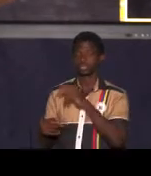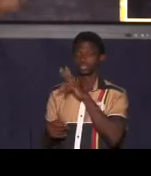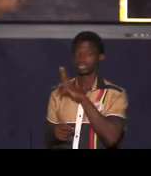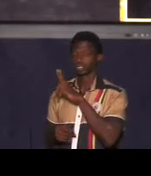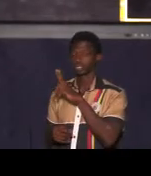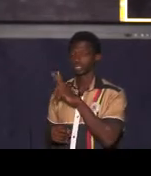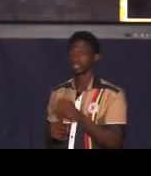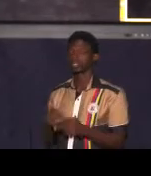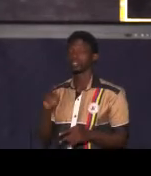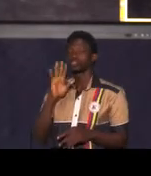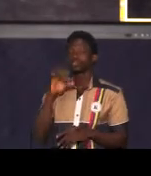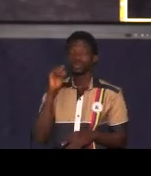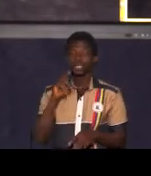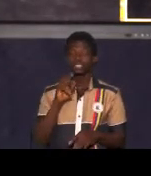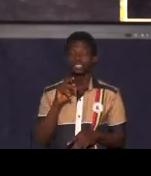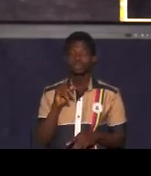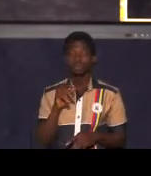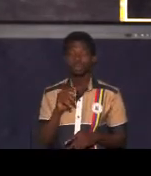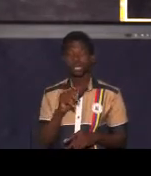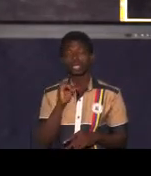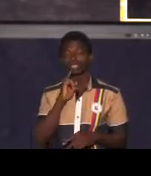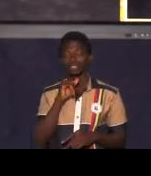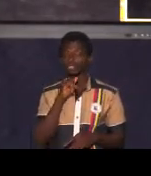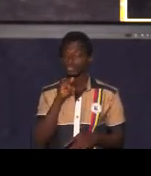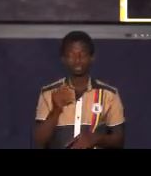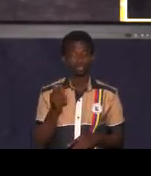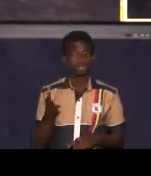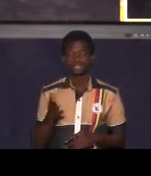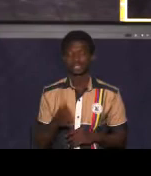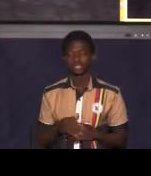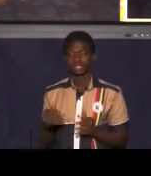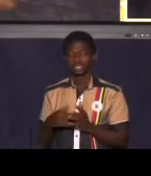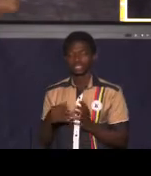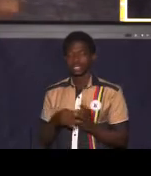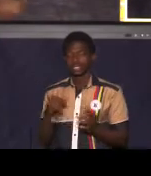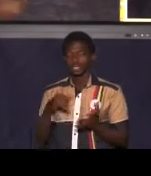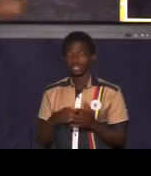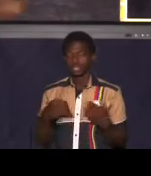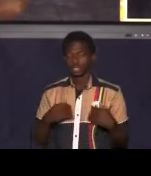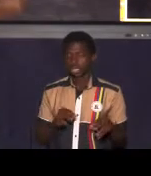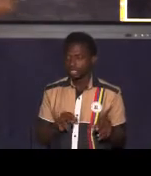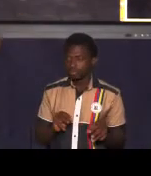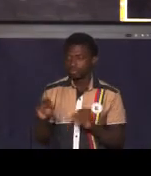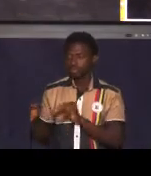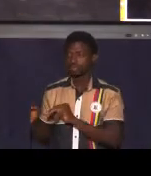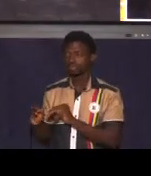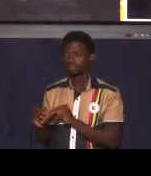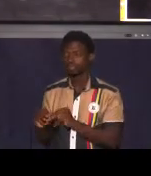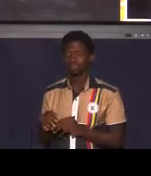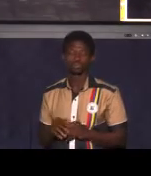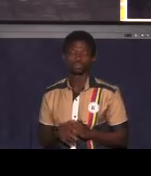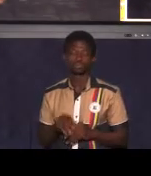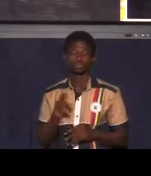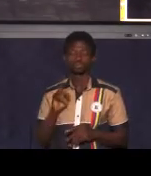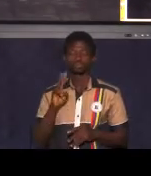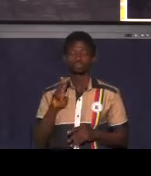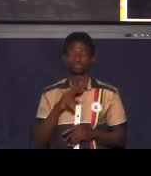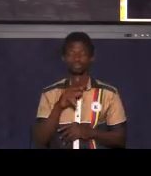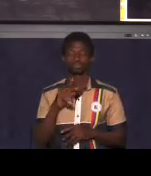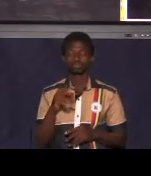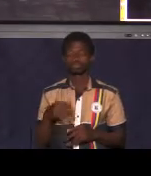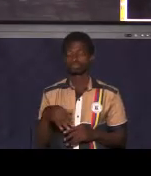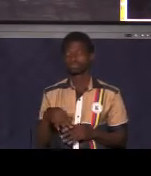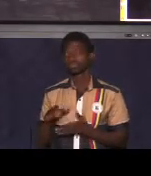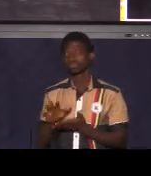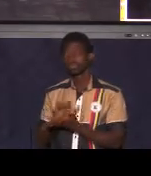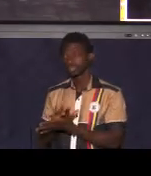and then 3. So your decimal point is no longer here. It has ended here. And these 2 blank spaces,